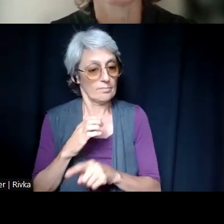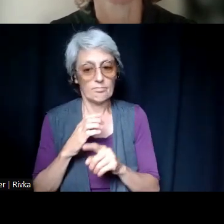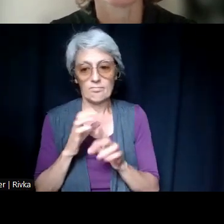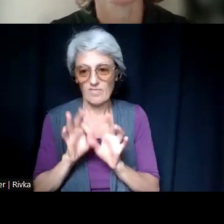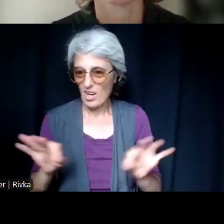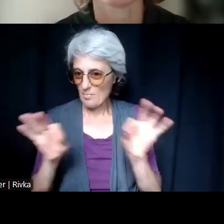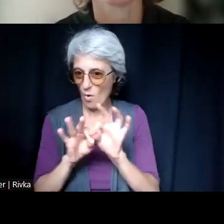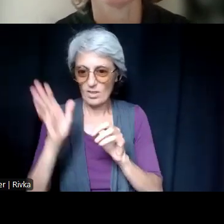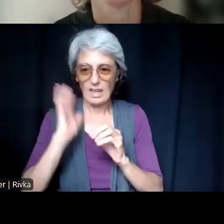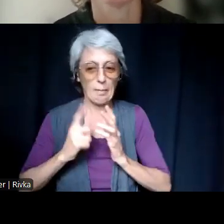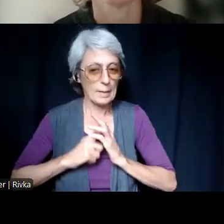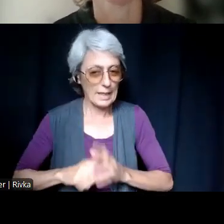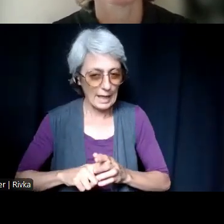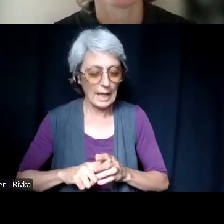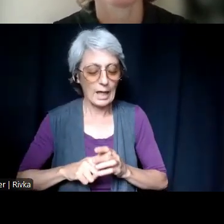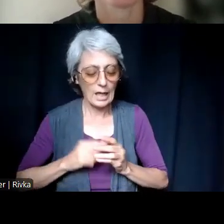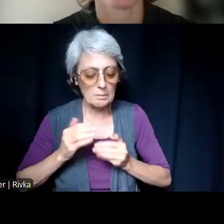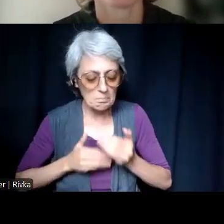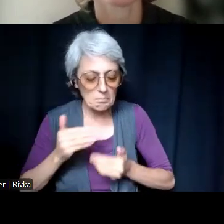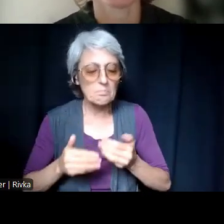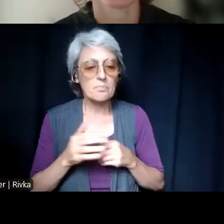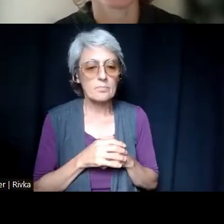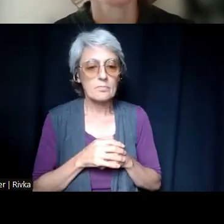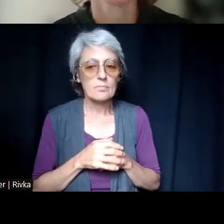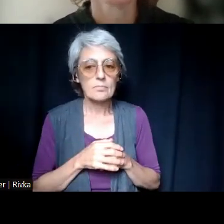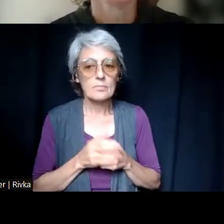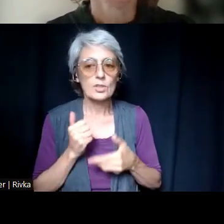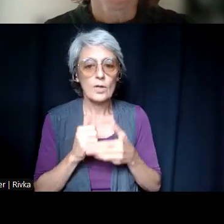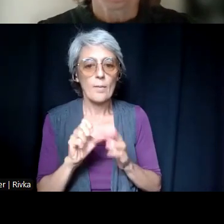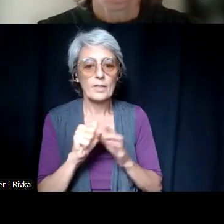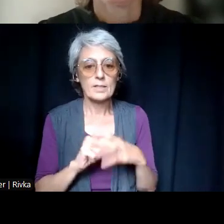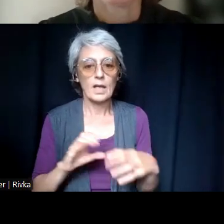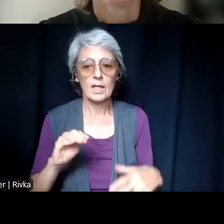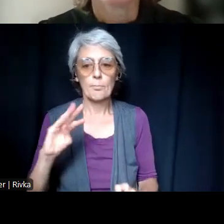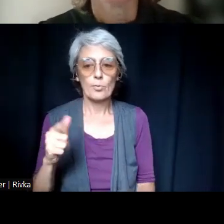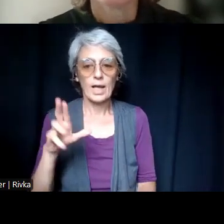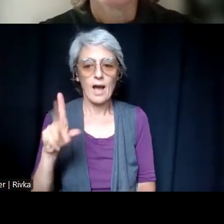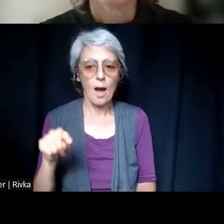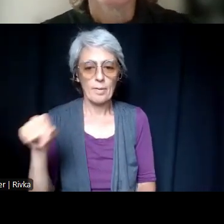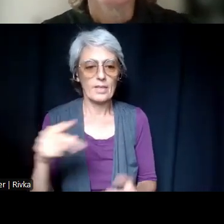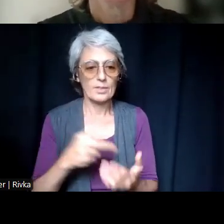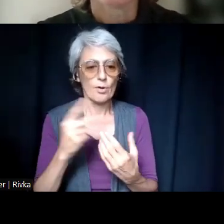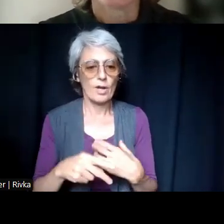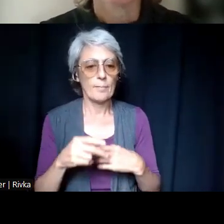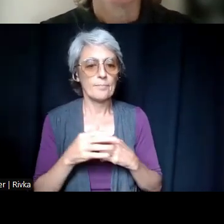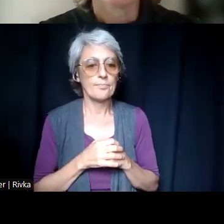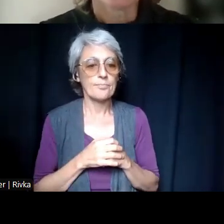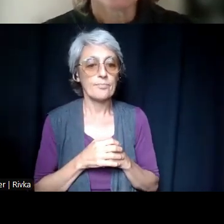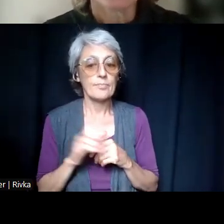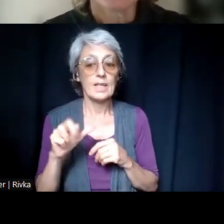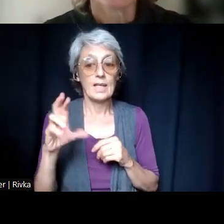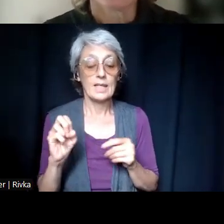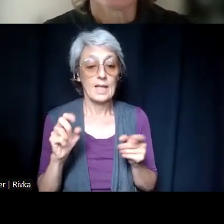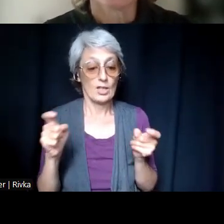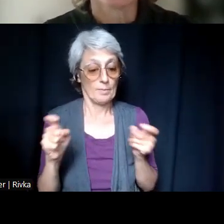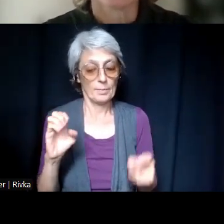beginning and early stages in helping the state bring up this program. And the care management entities, our network